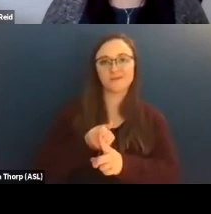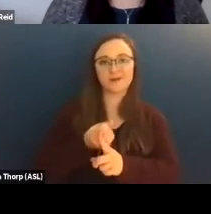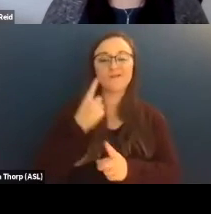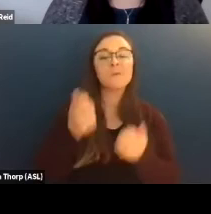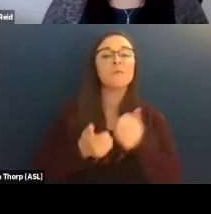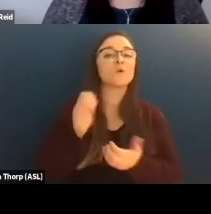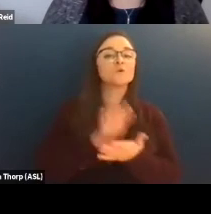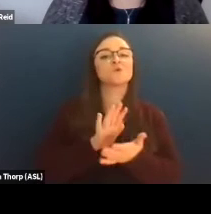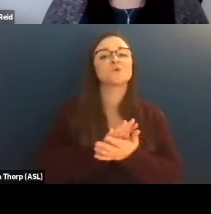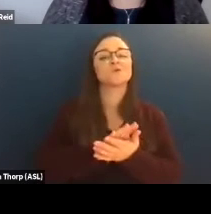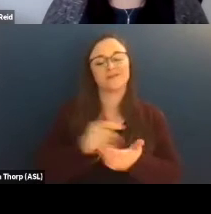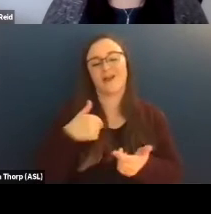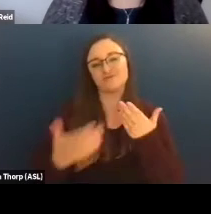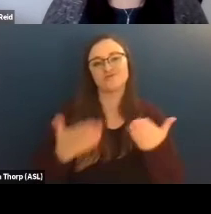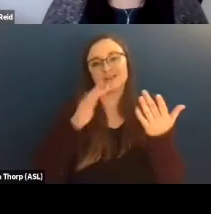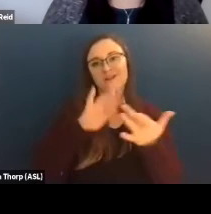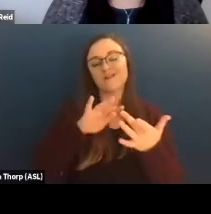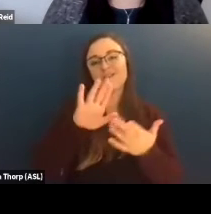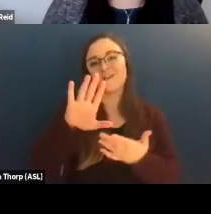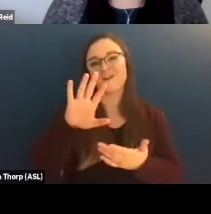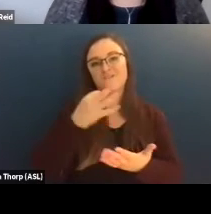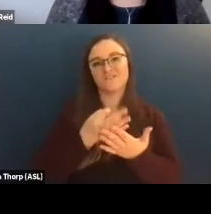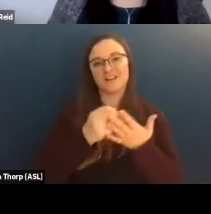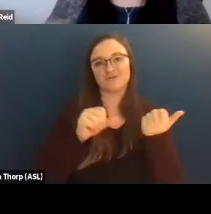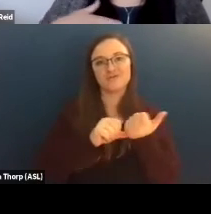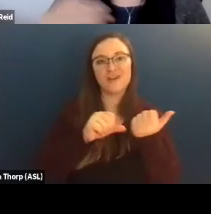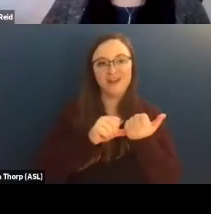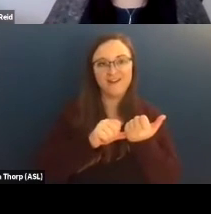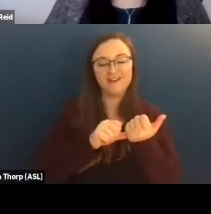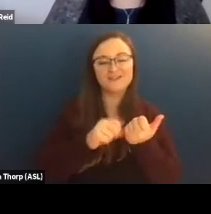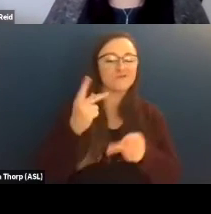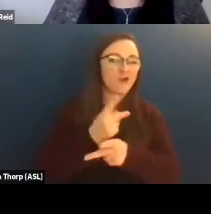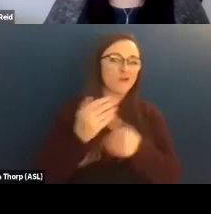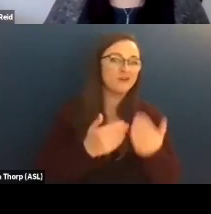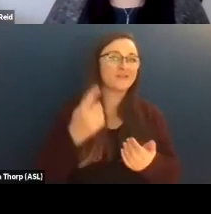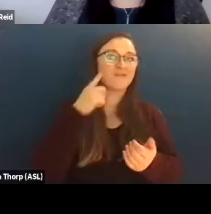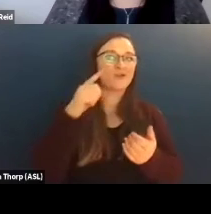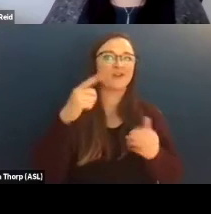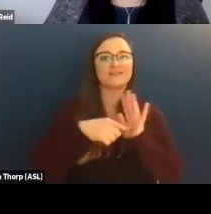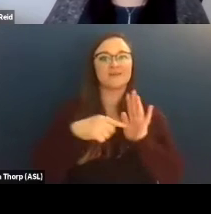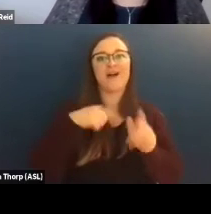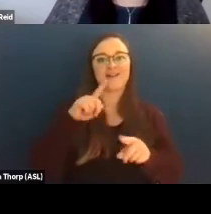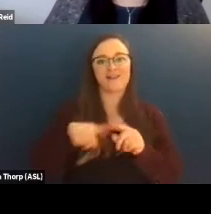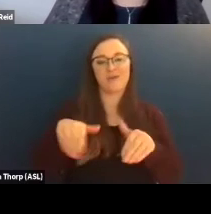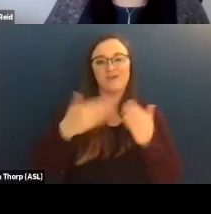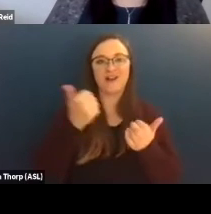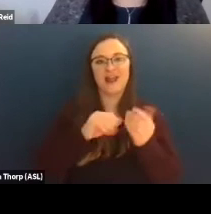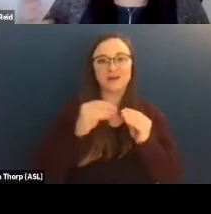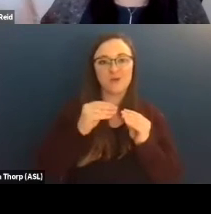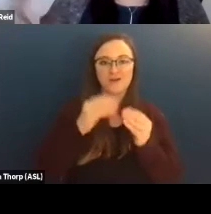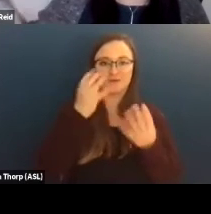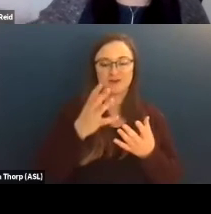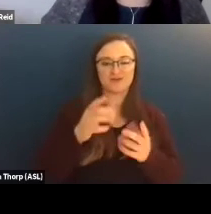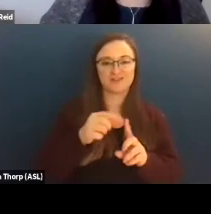the financial aid office to find out what the process is for. I wouldn't, for instance, be able to give any information beyond what College Park does,